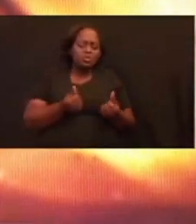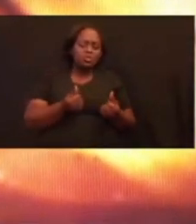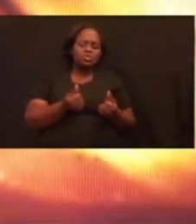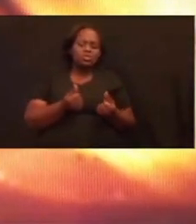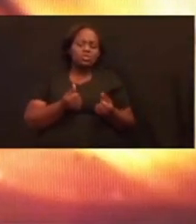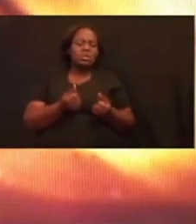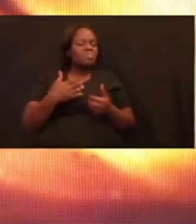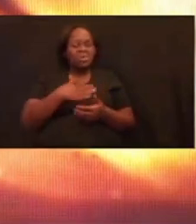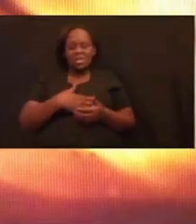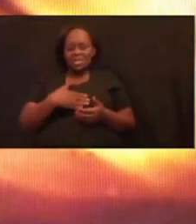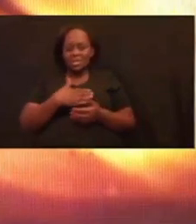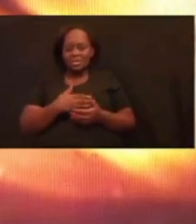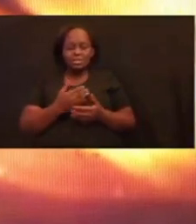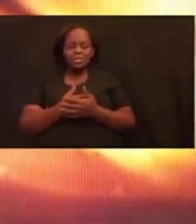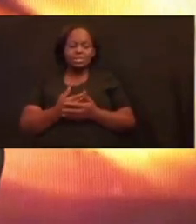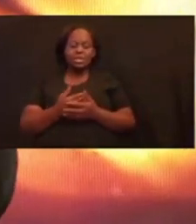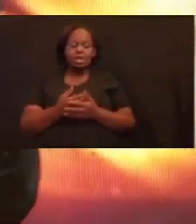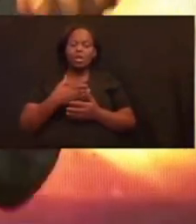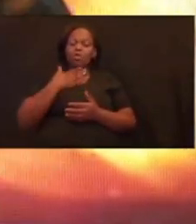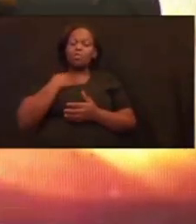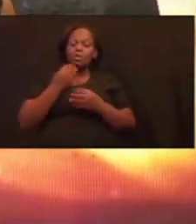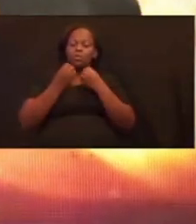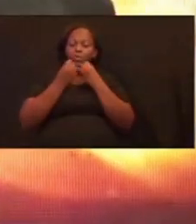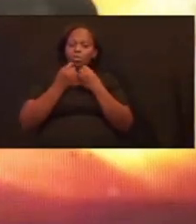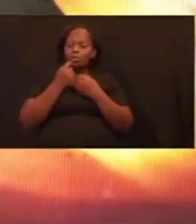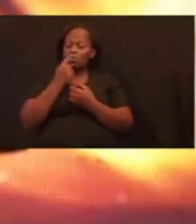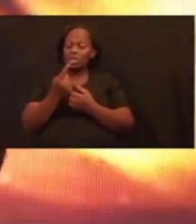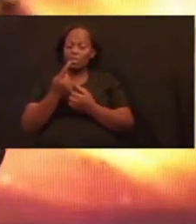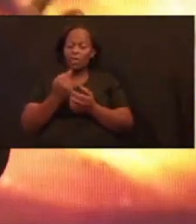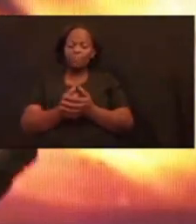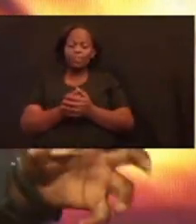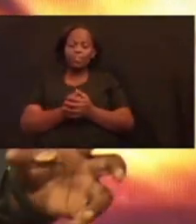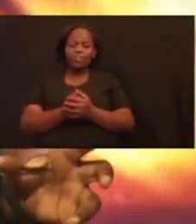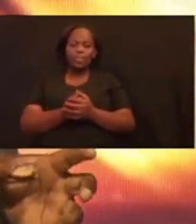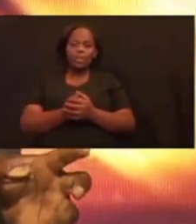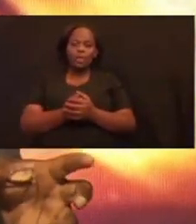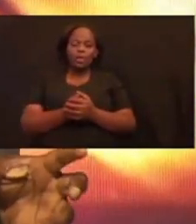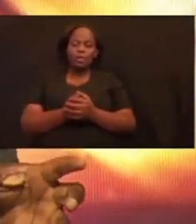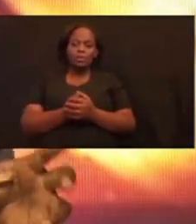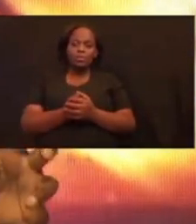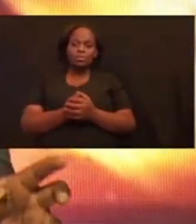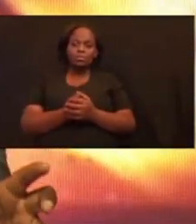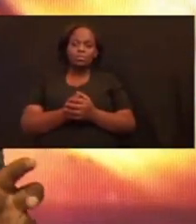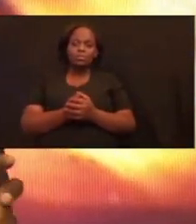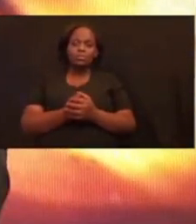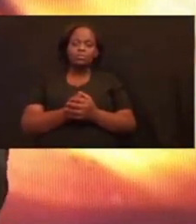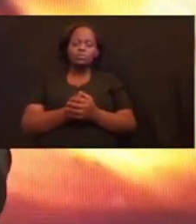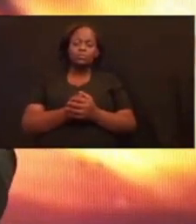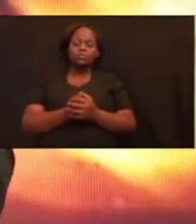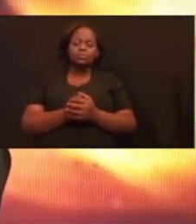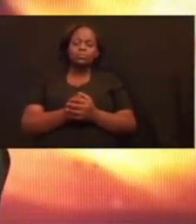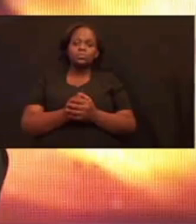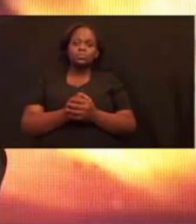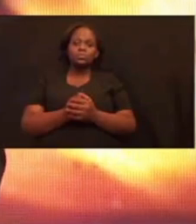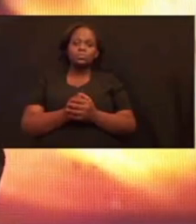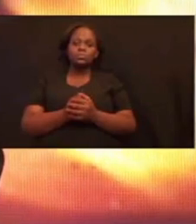doctrines. Let me give you one. I've not started my teaching tonight. We're recapping on afternoon. Are we together?